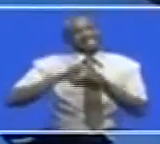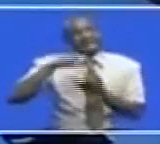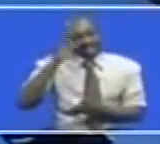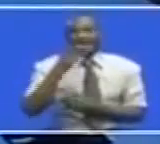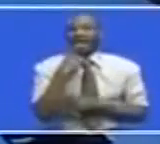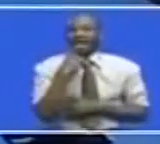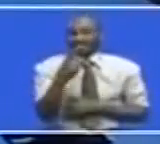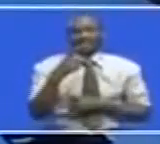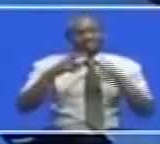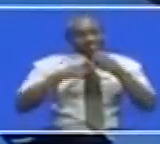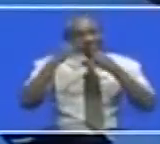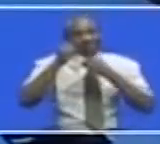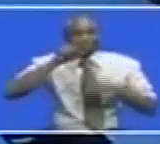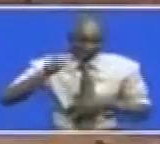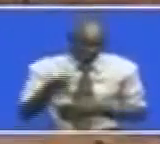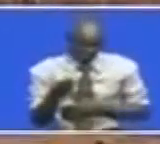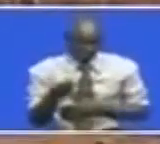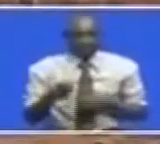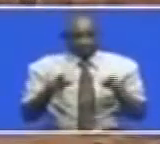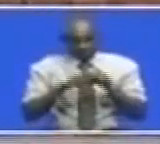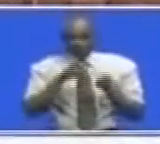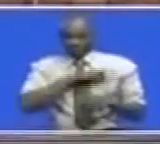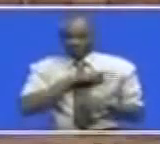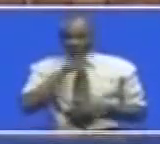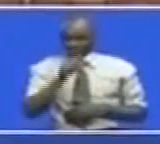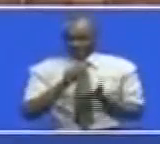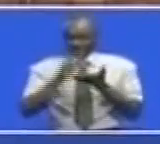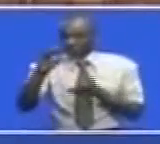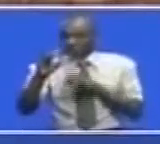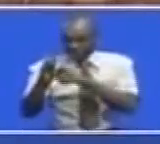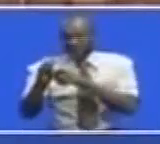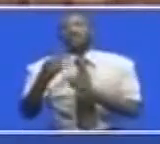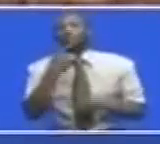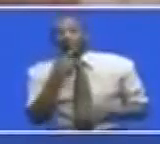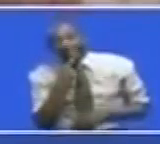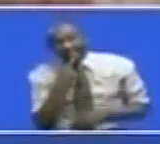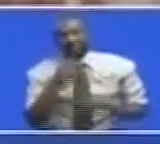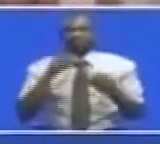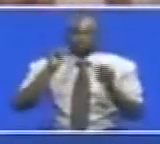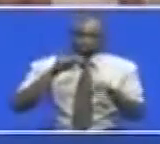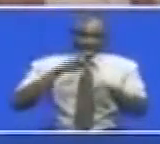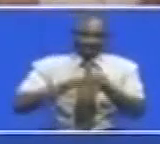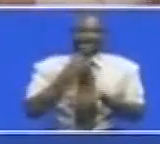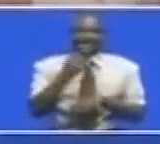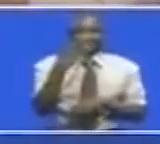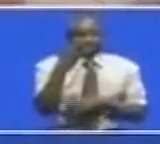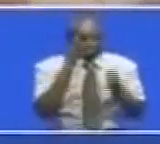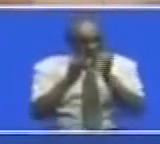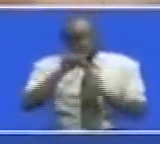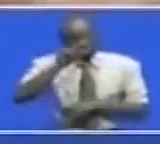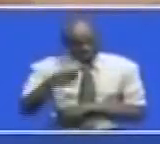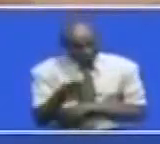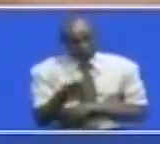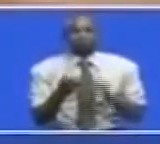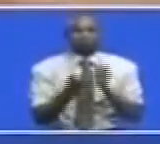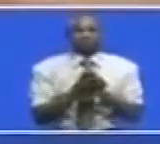165 million Kenya shillings. Also benefiting from the allocation will be Turkana County, which will receive 133 million Kenya